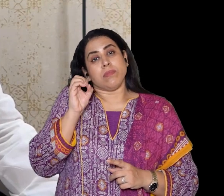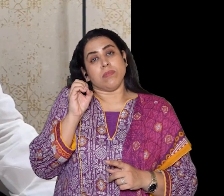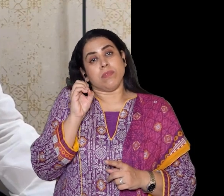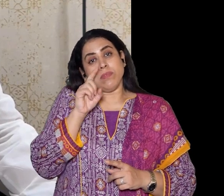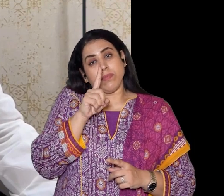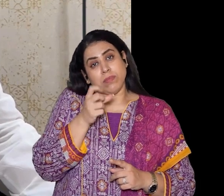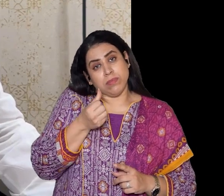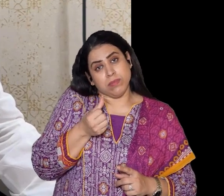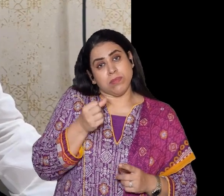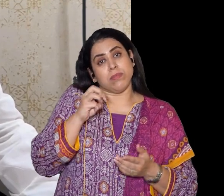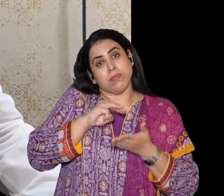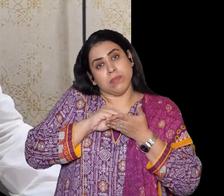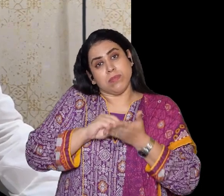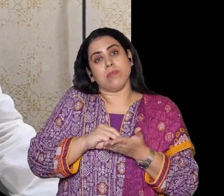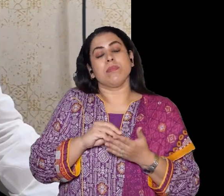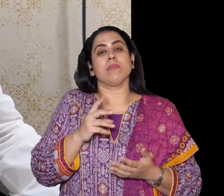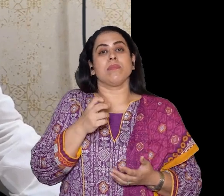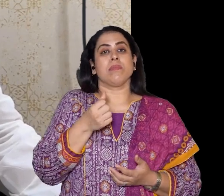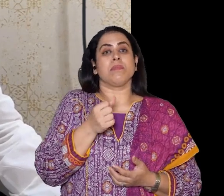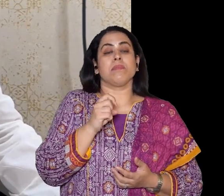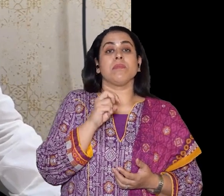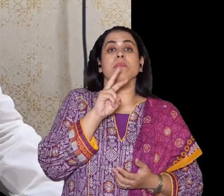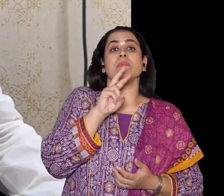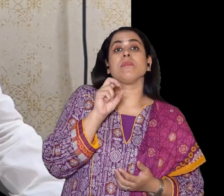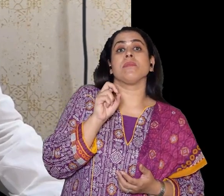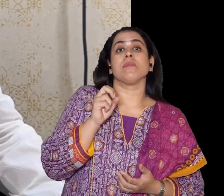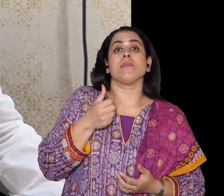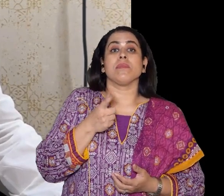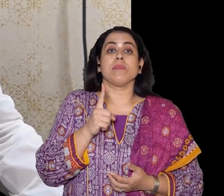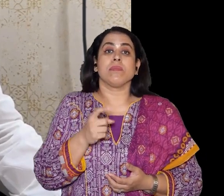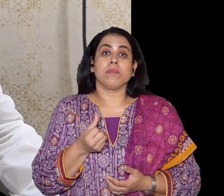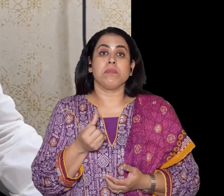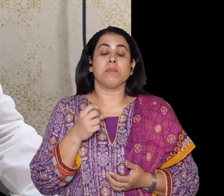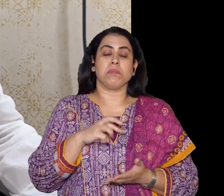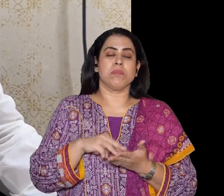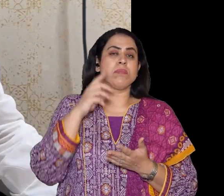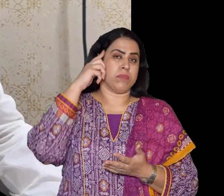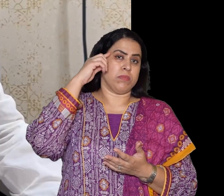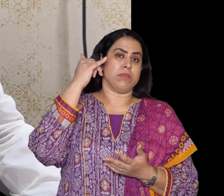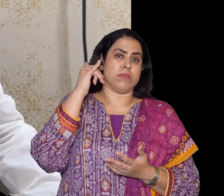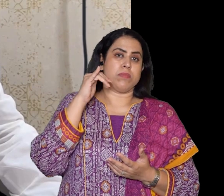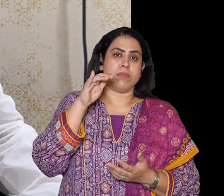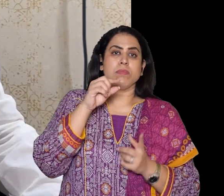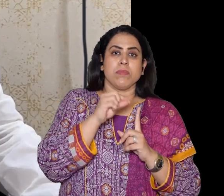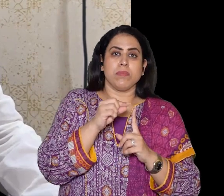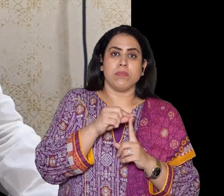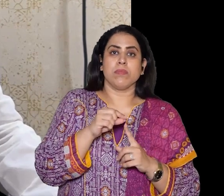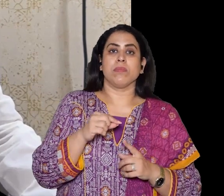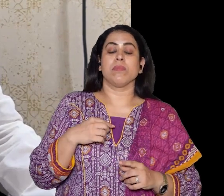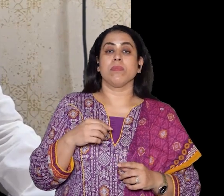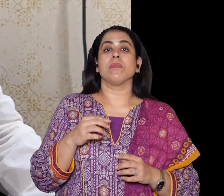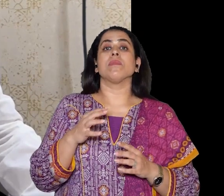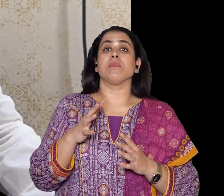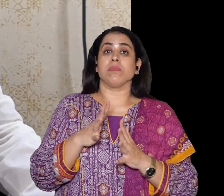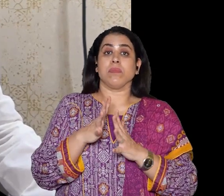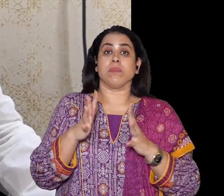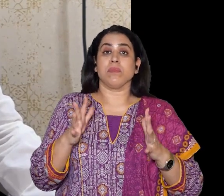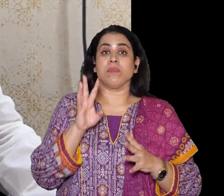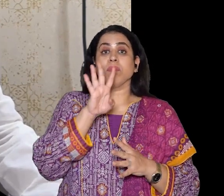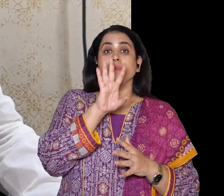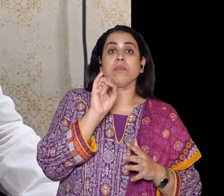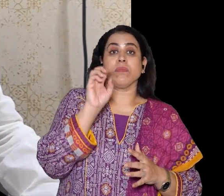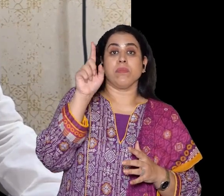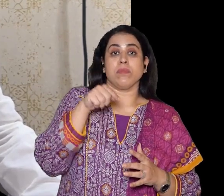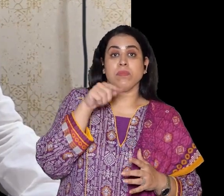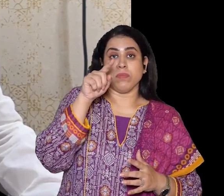260 million. And in this whooping population of 260 million, it is estimated that there are